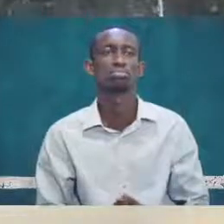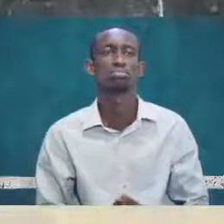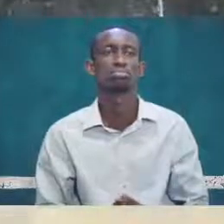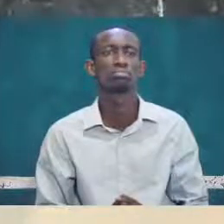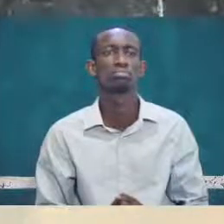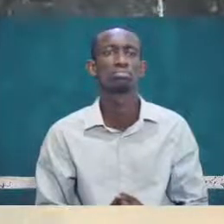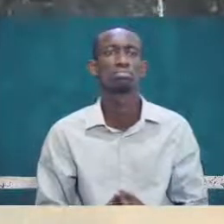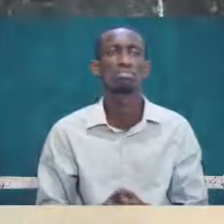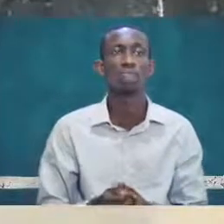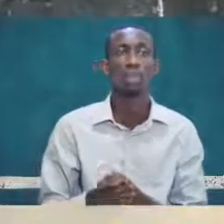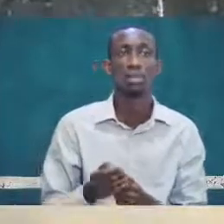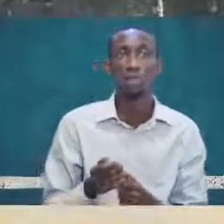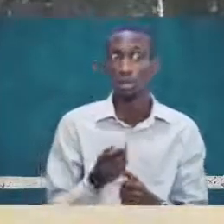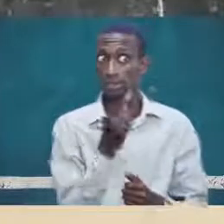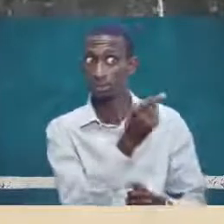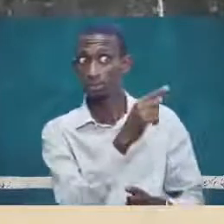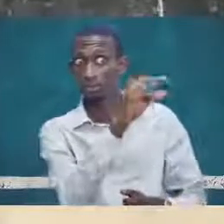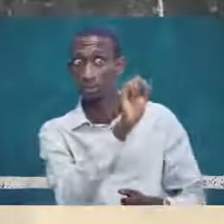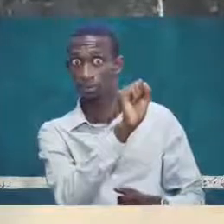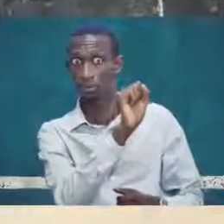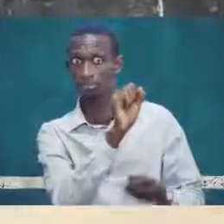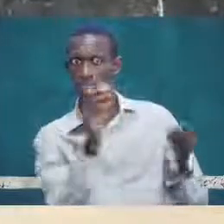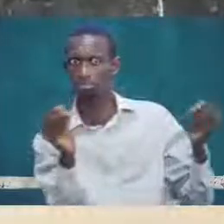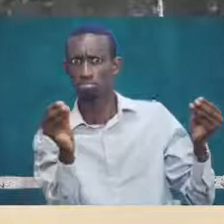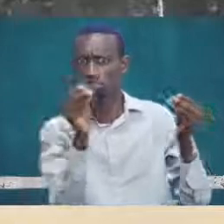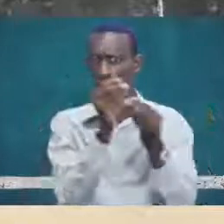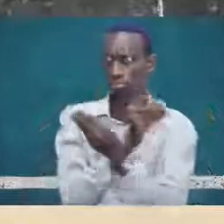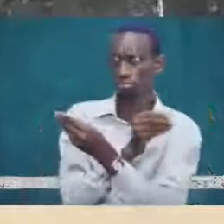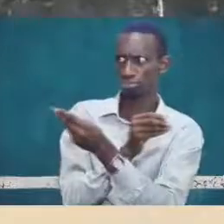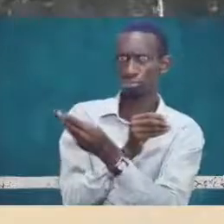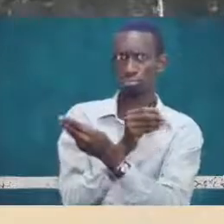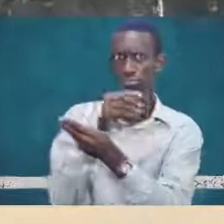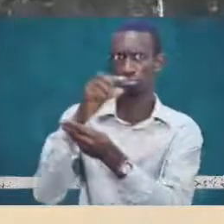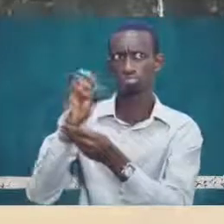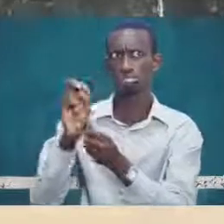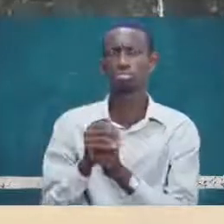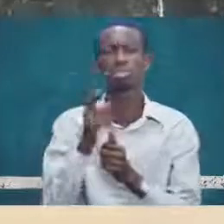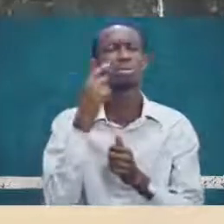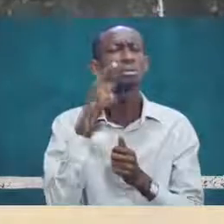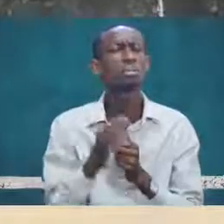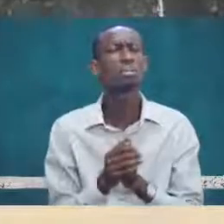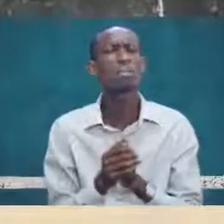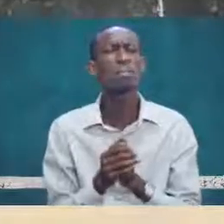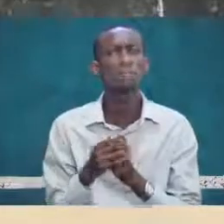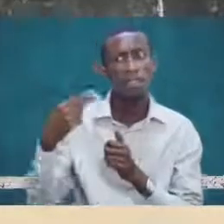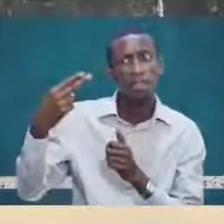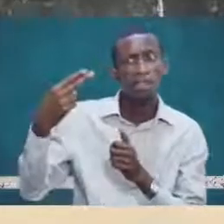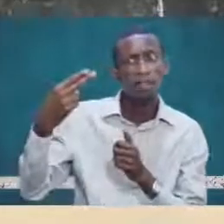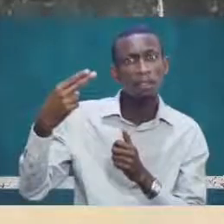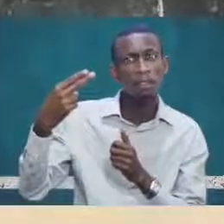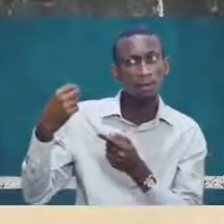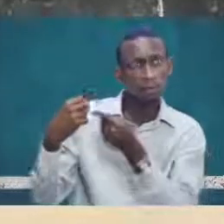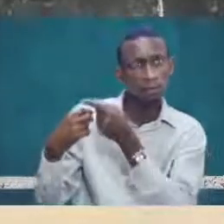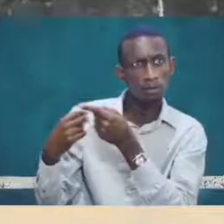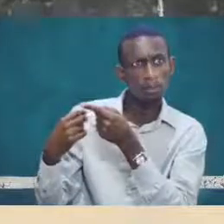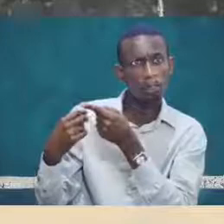This gas that is displaced, so it means when you look at this salt, the hydrogen, this hydrogen